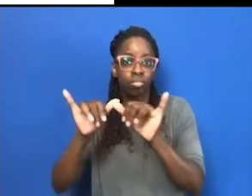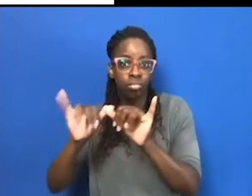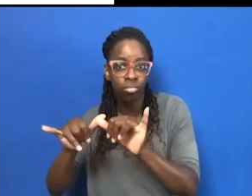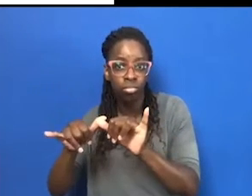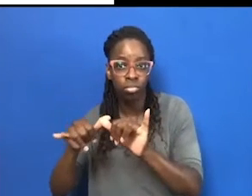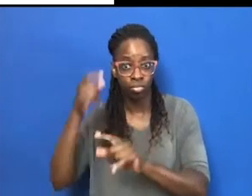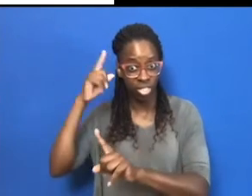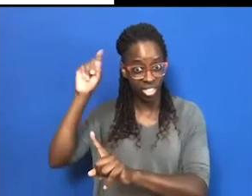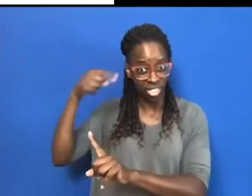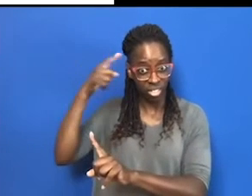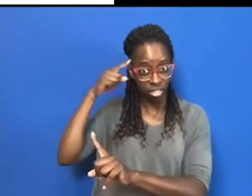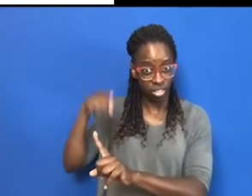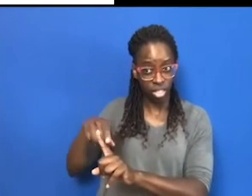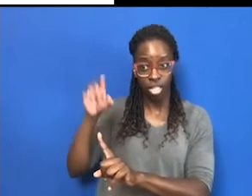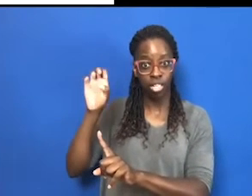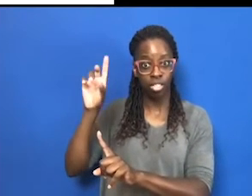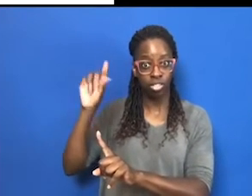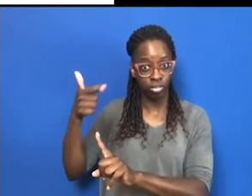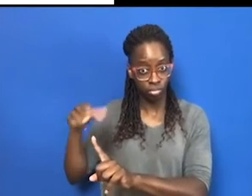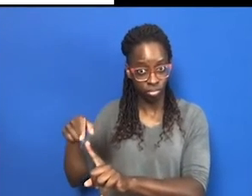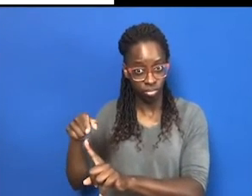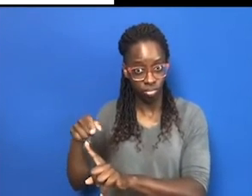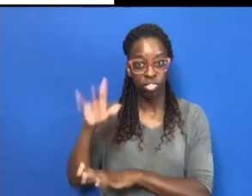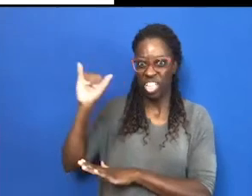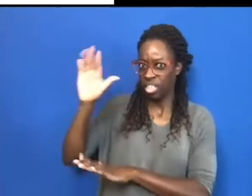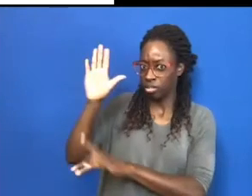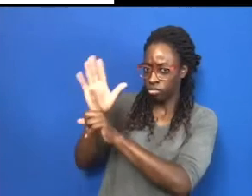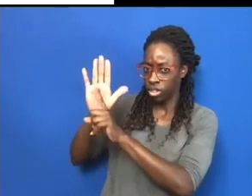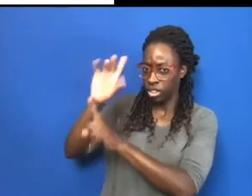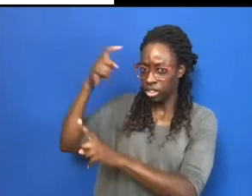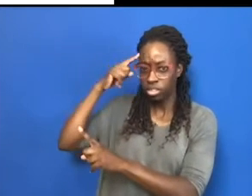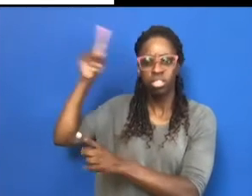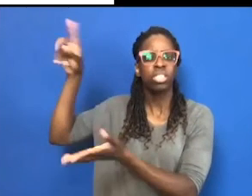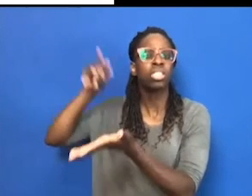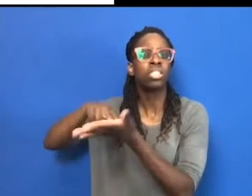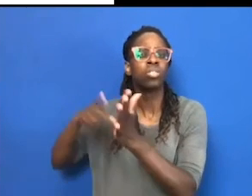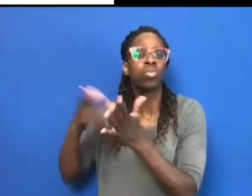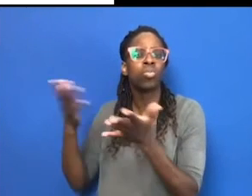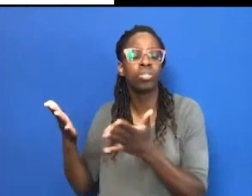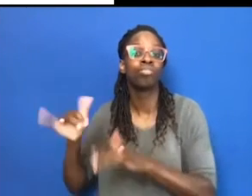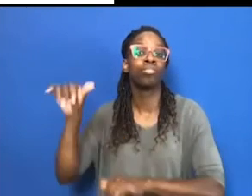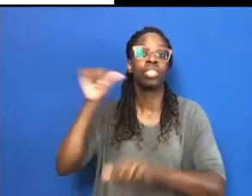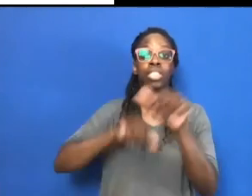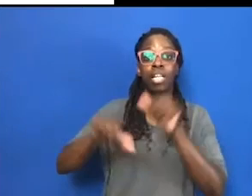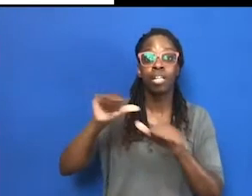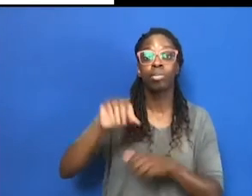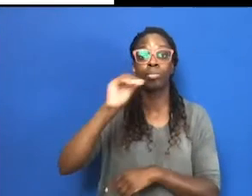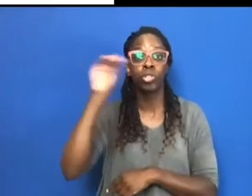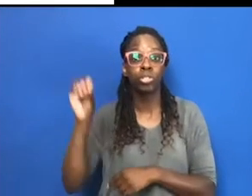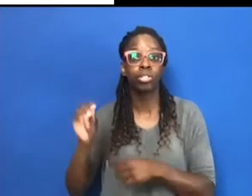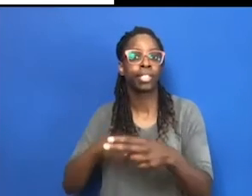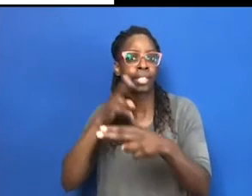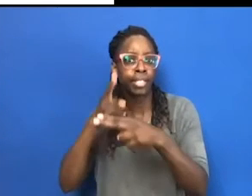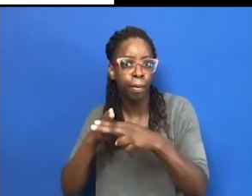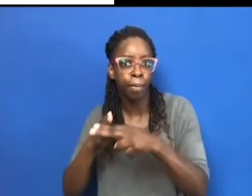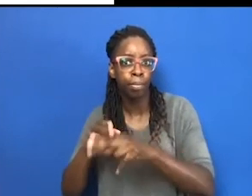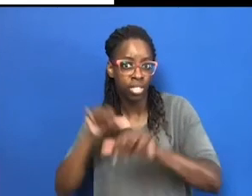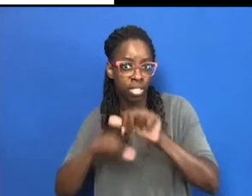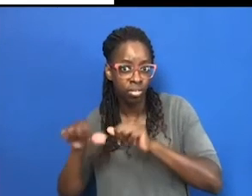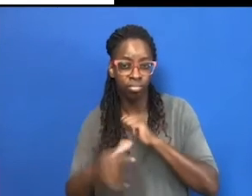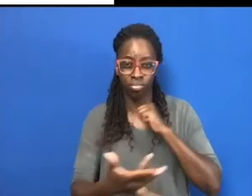So this is the percentage of states that had a named science domain, technology domain, and engineering